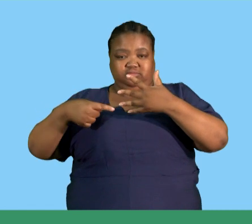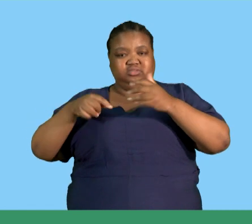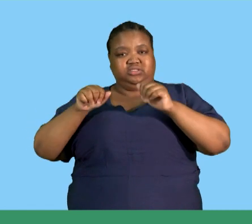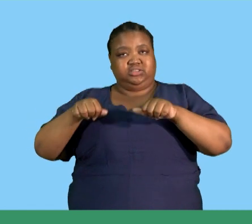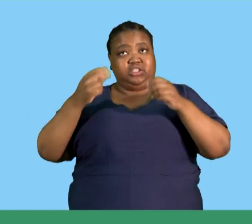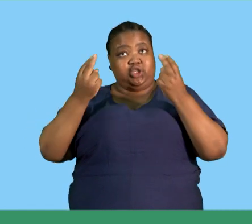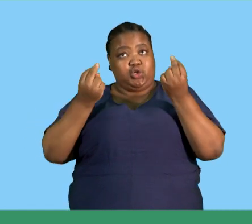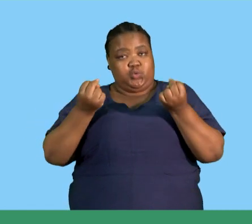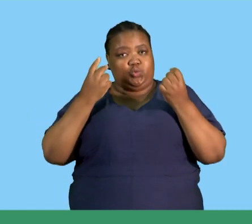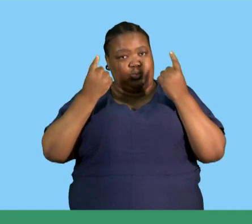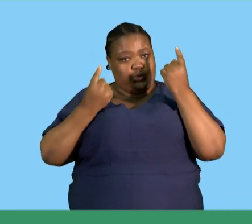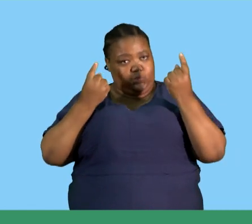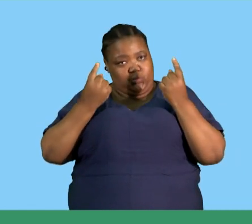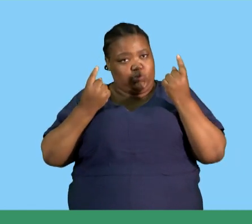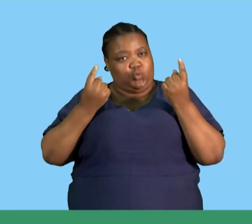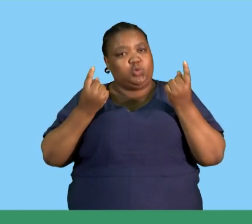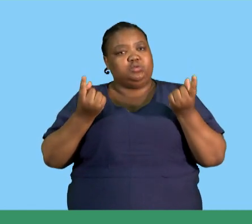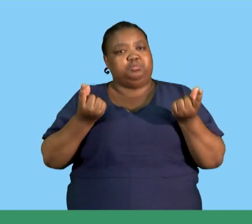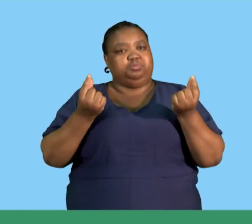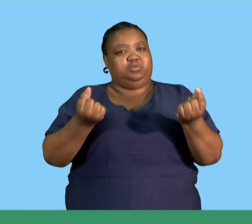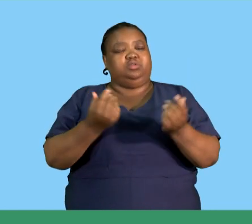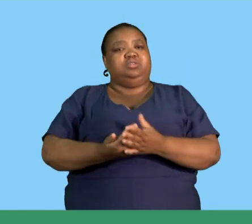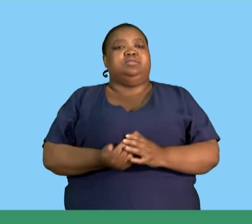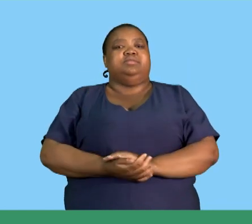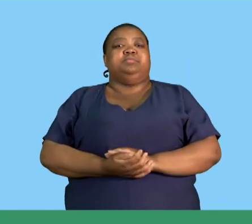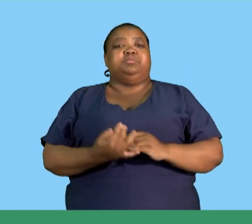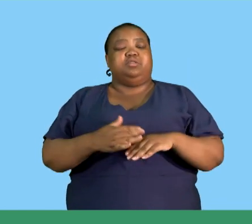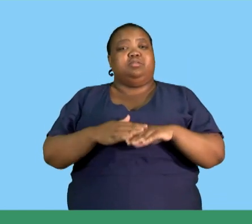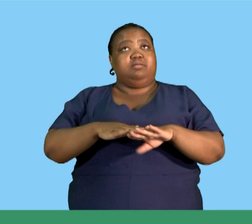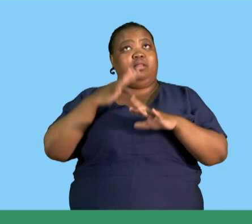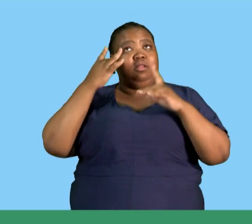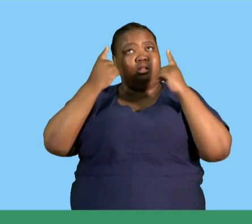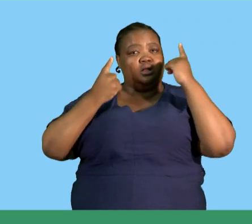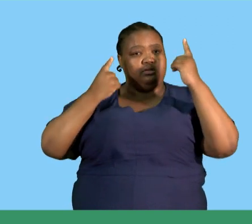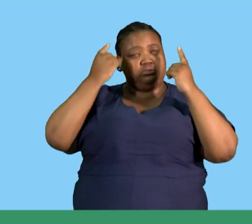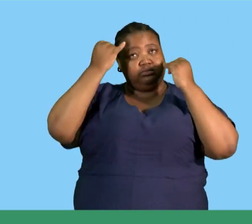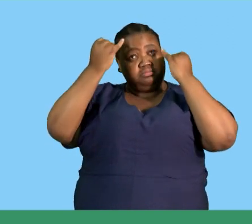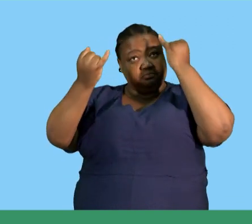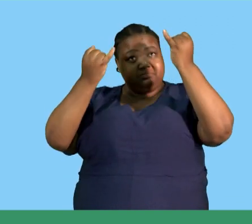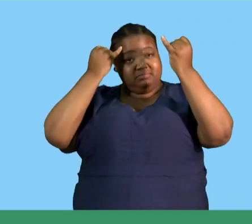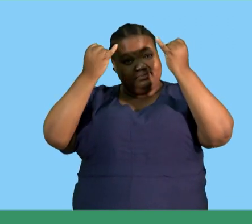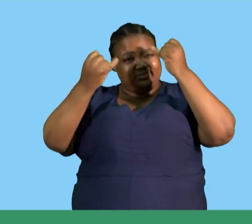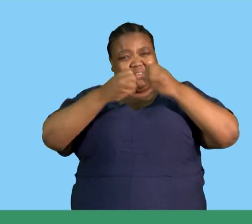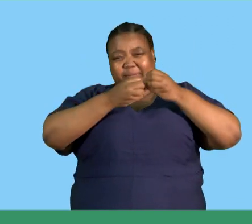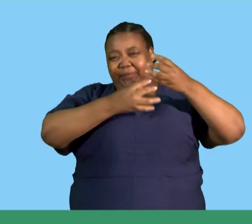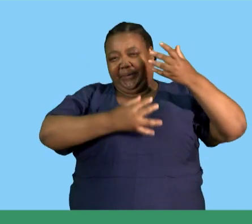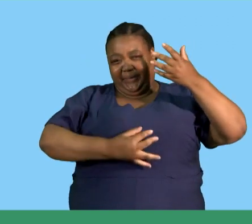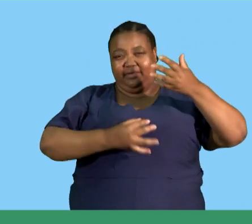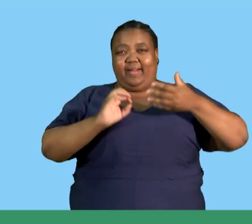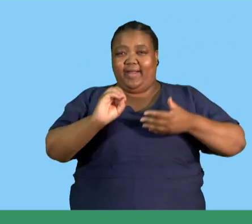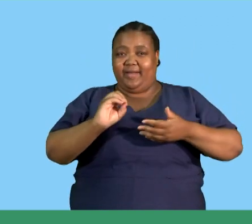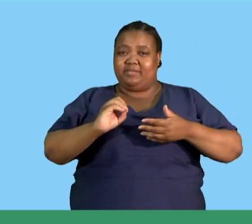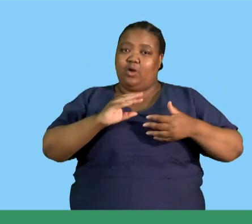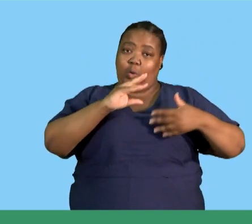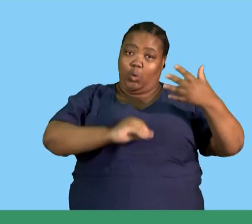or ideas. We continue with our application of brainstorming. There's so much more, but I'm not going to go through all